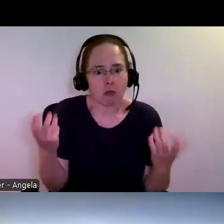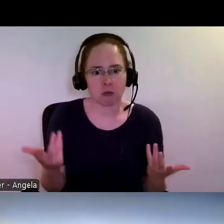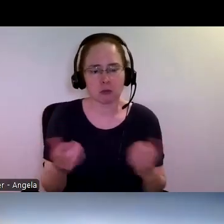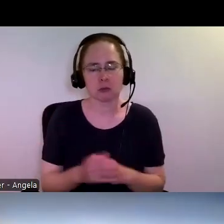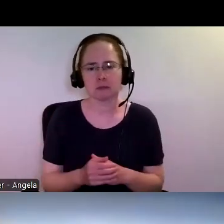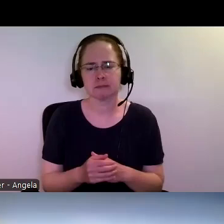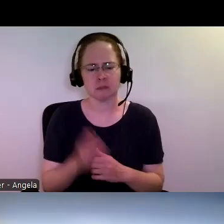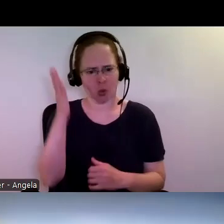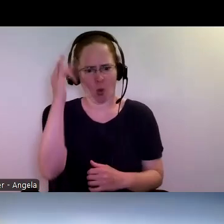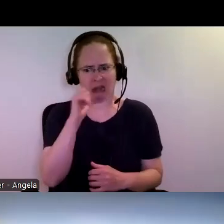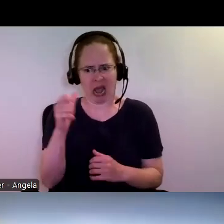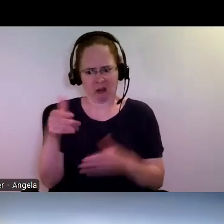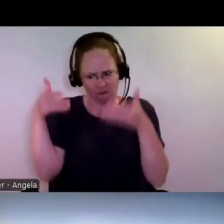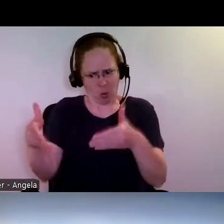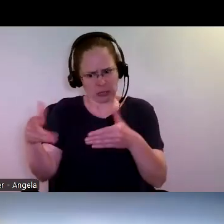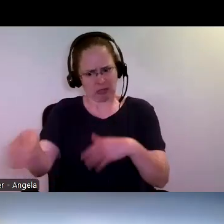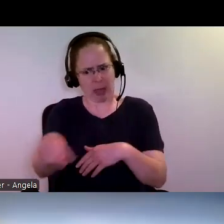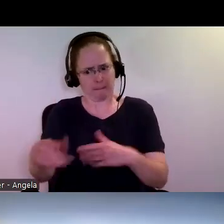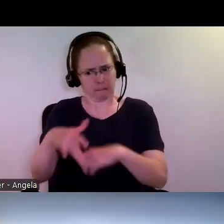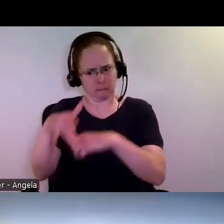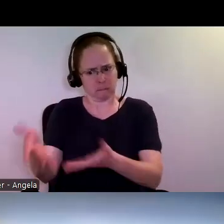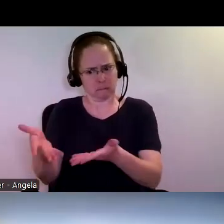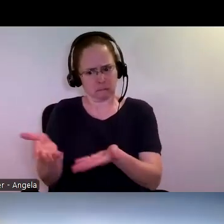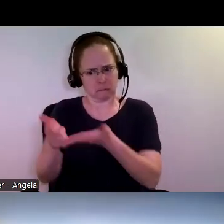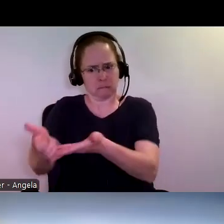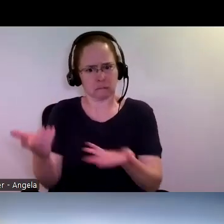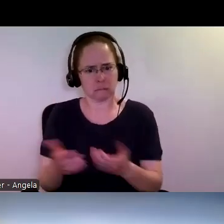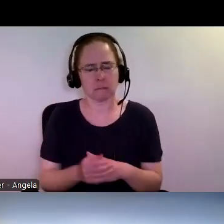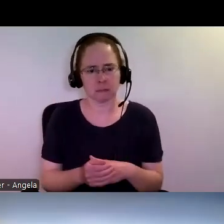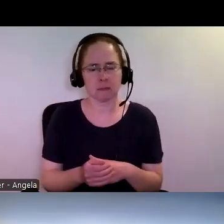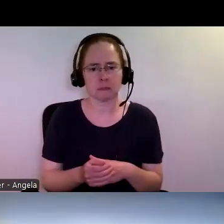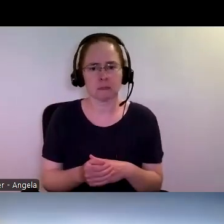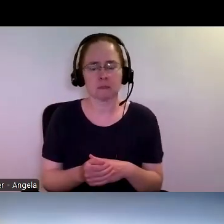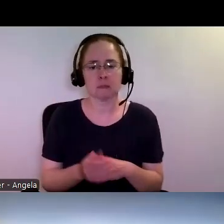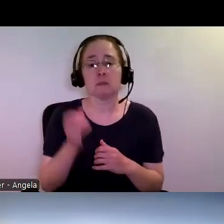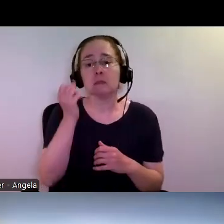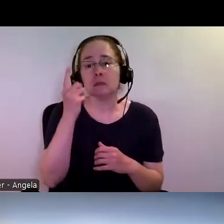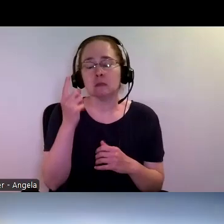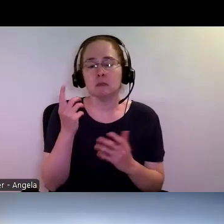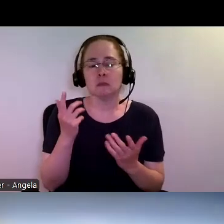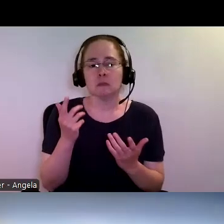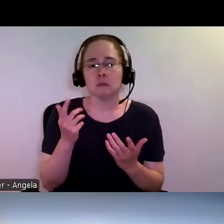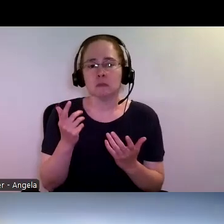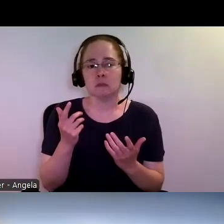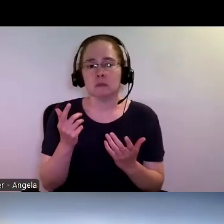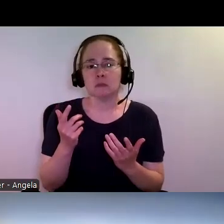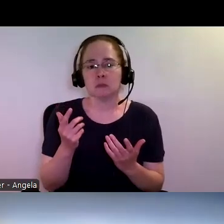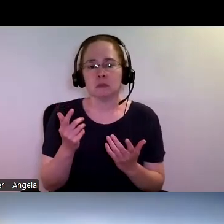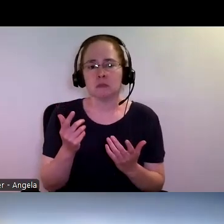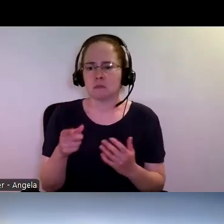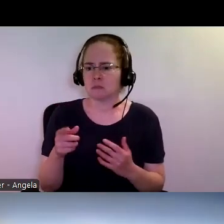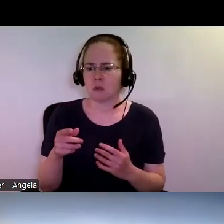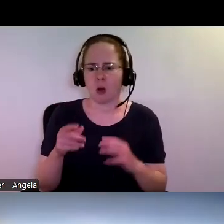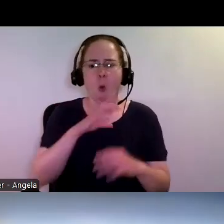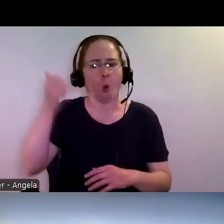question is, why not focus on older adults? And despite their tremendous emotional resilience of